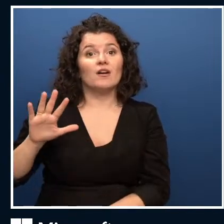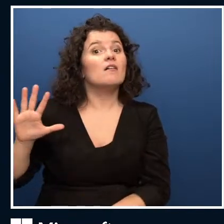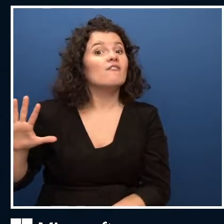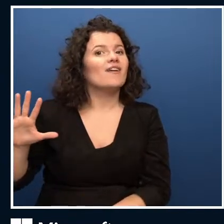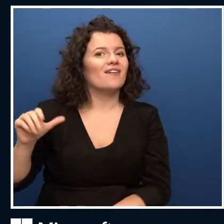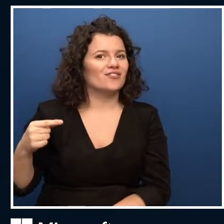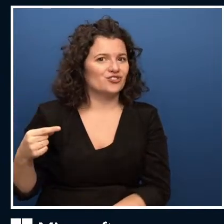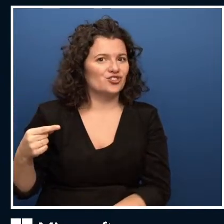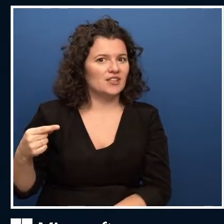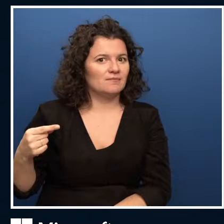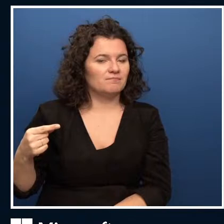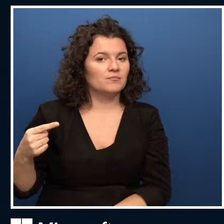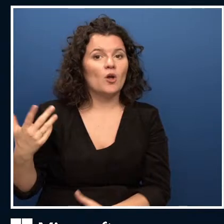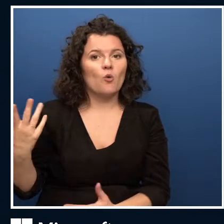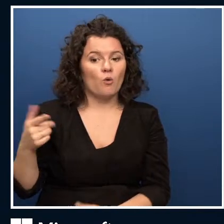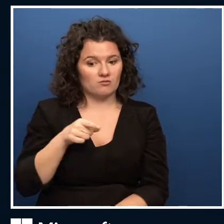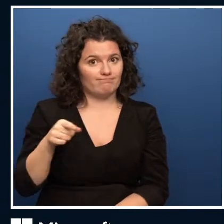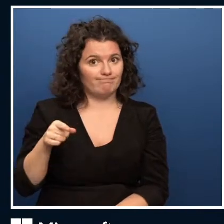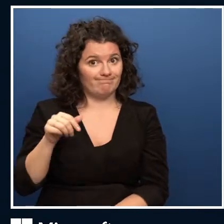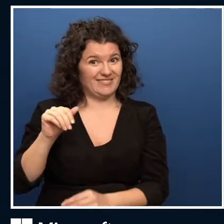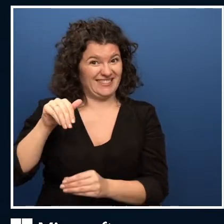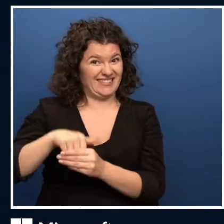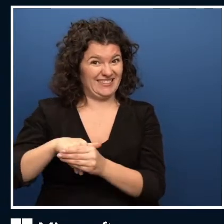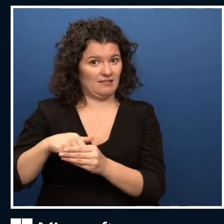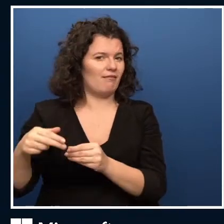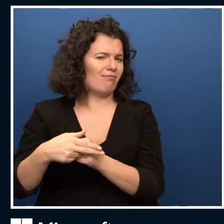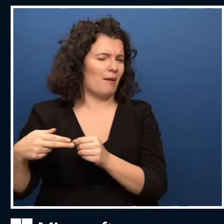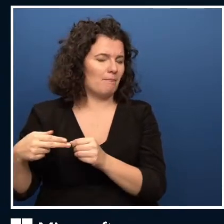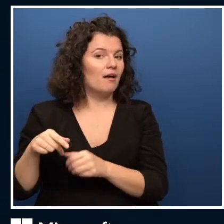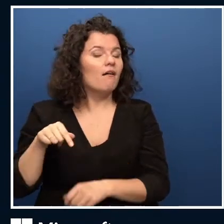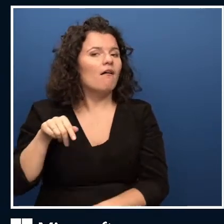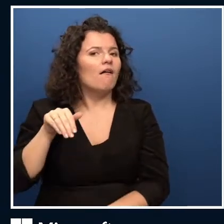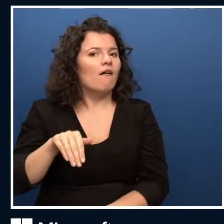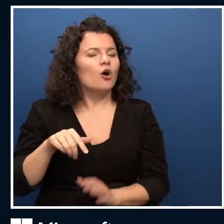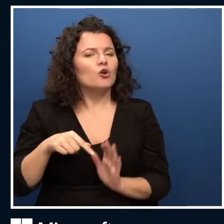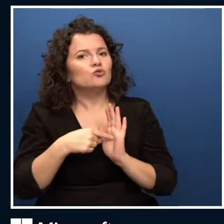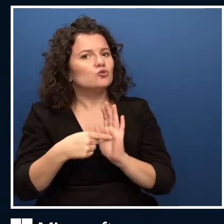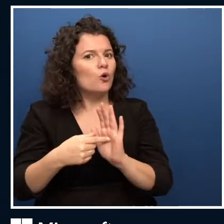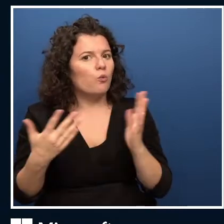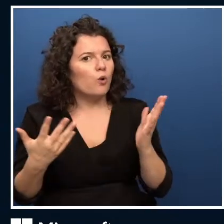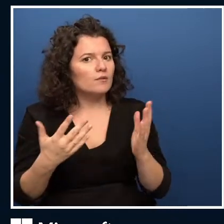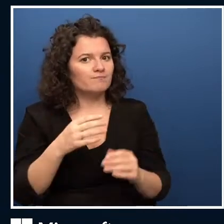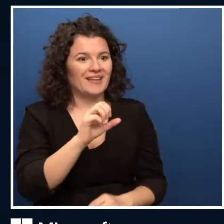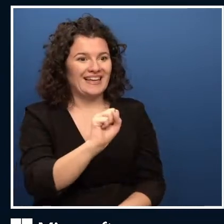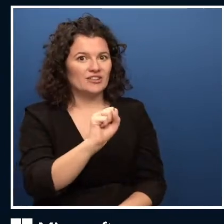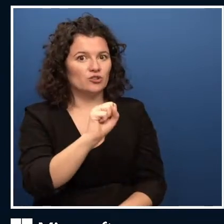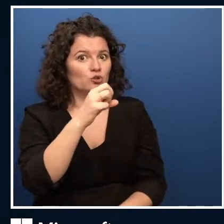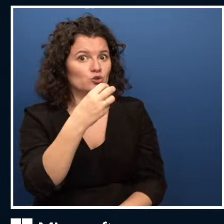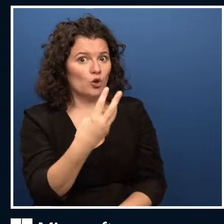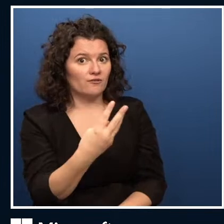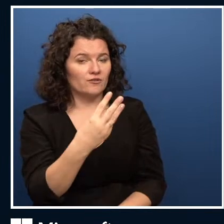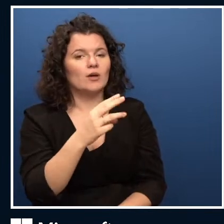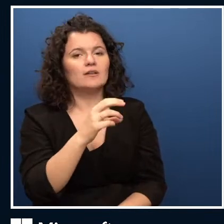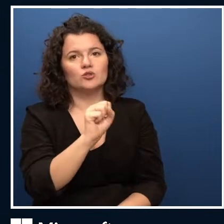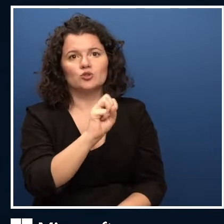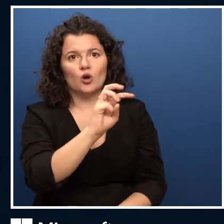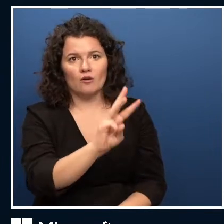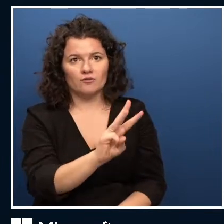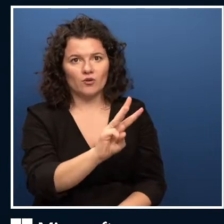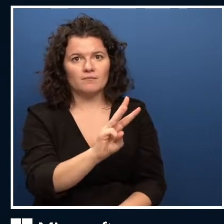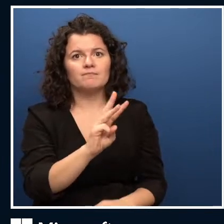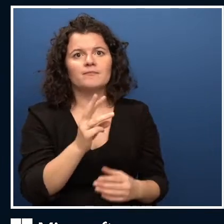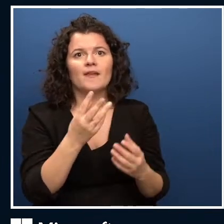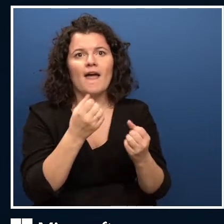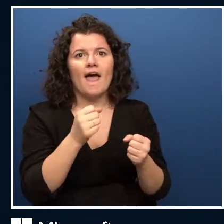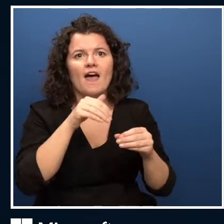audio analytic has, they have proven that their software, which is the AI3 nano sound recognition software, it